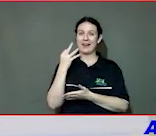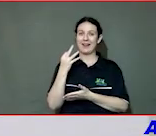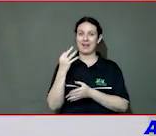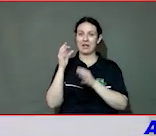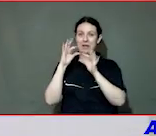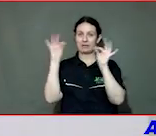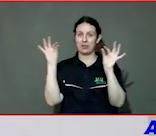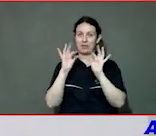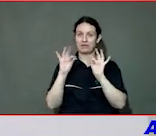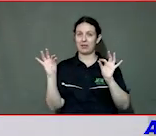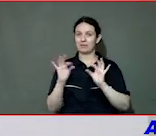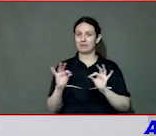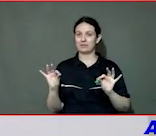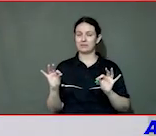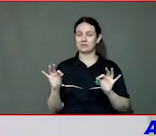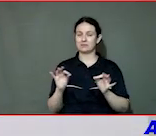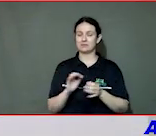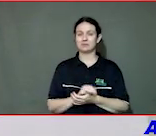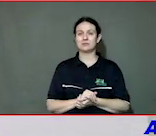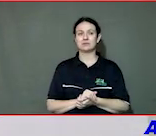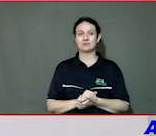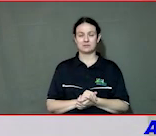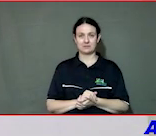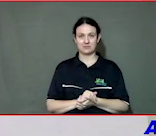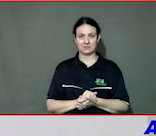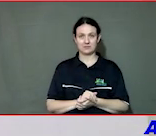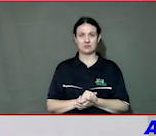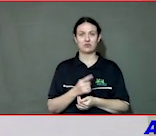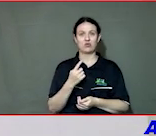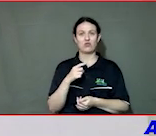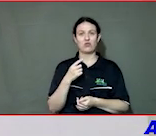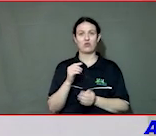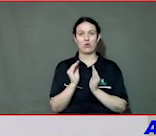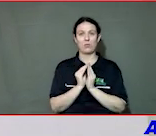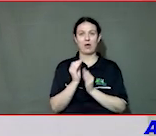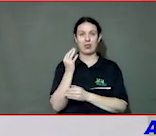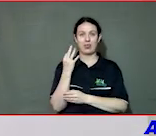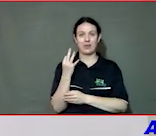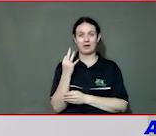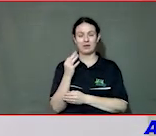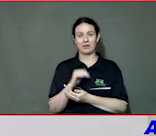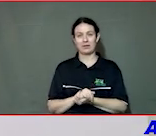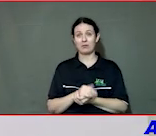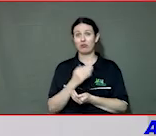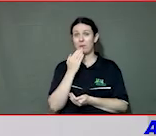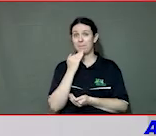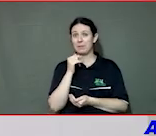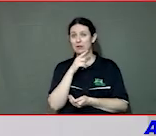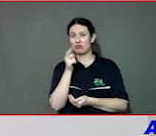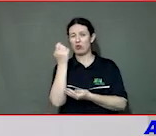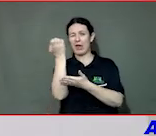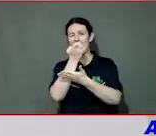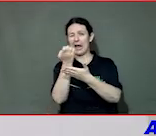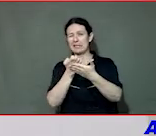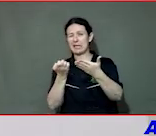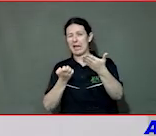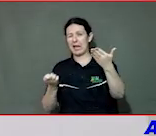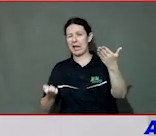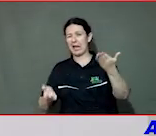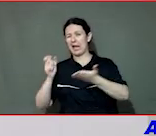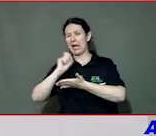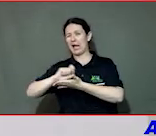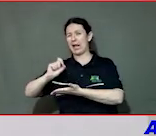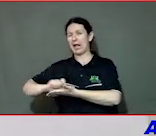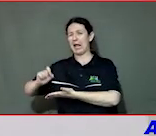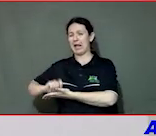sentences. You wrote 3 sentences for the 3 marks. So please don't write us essays. We